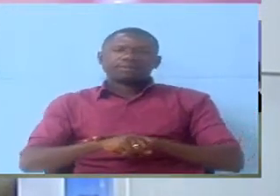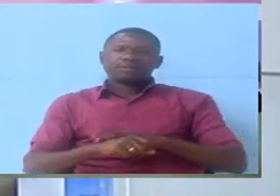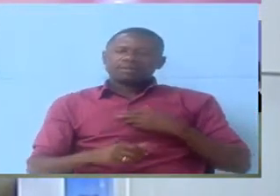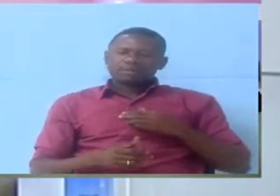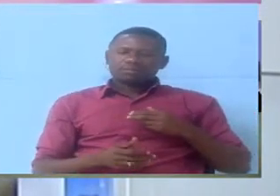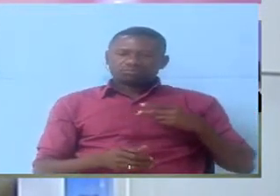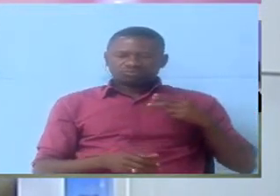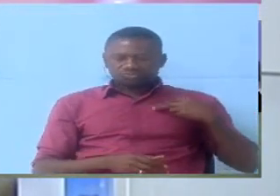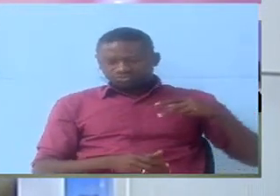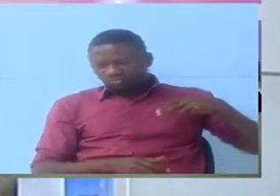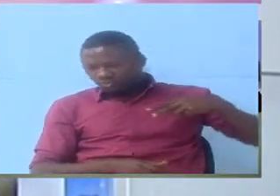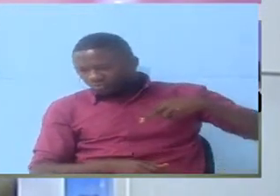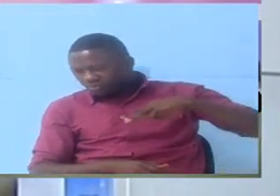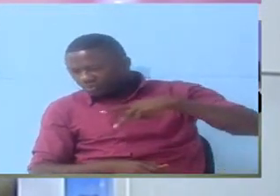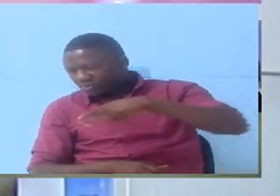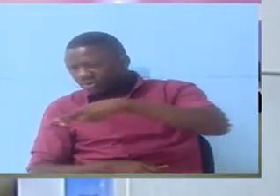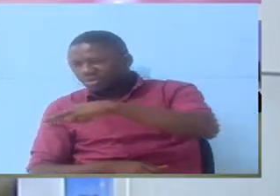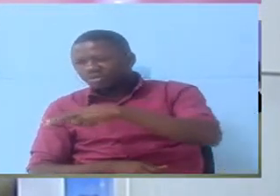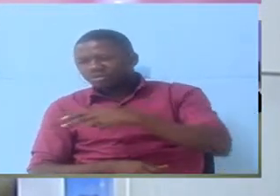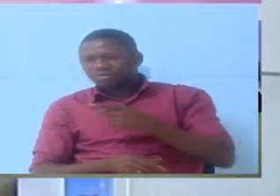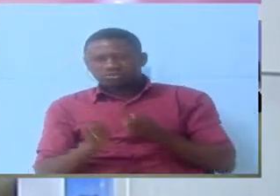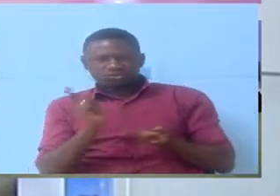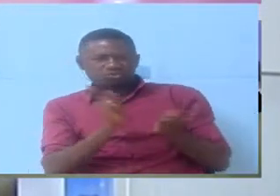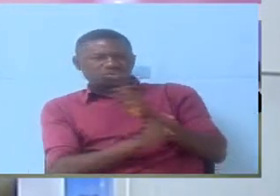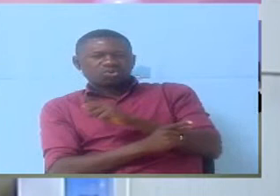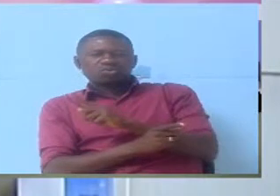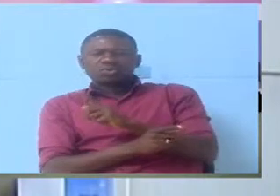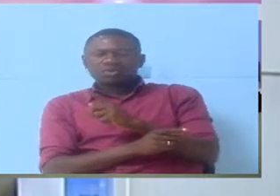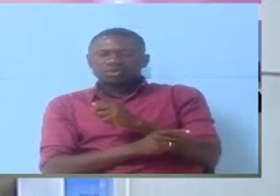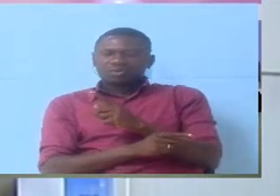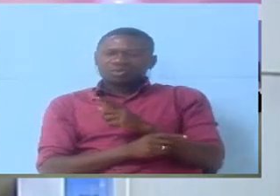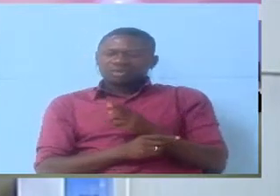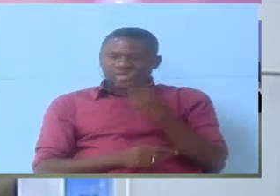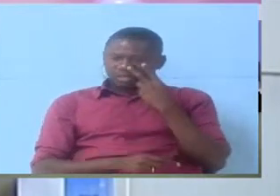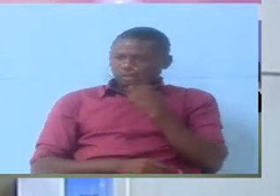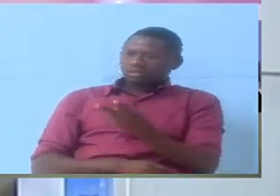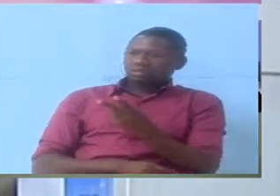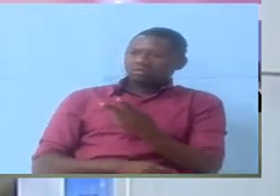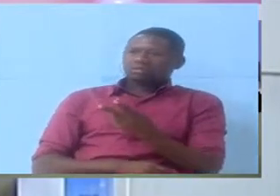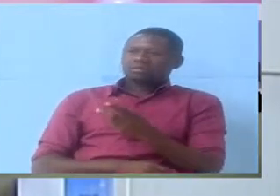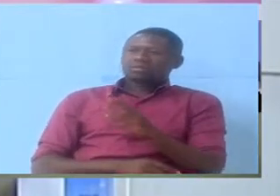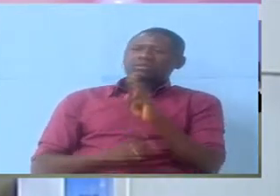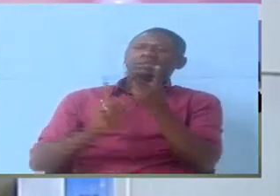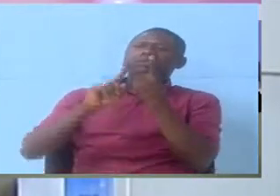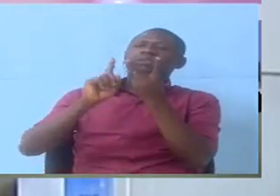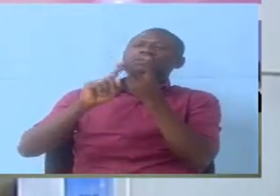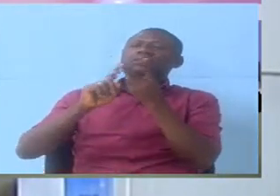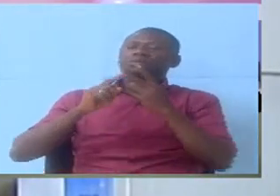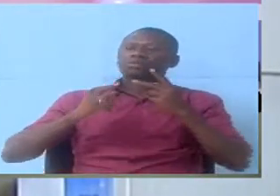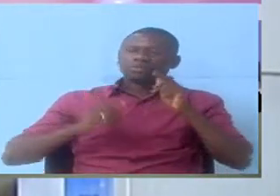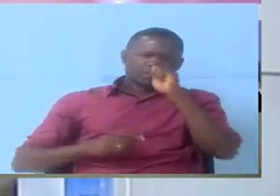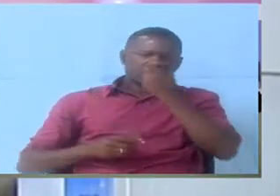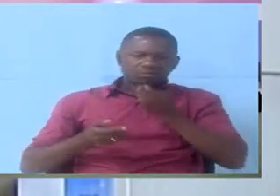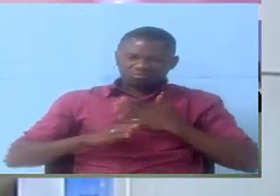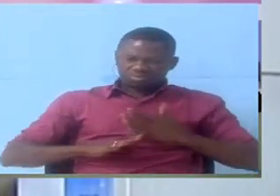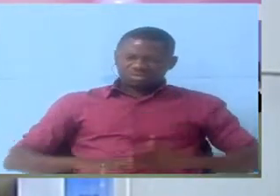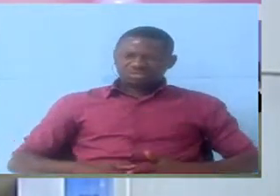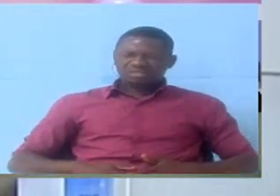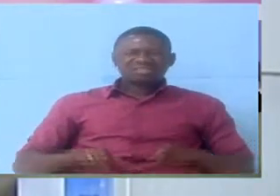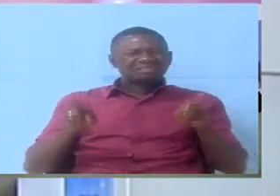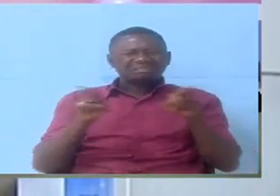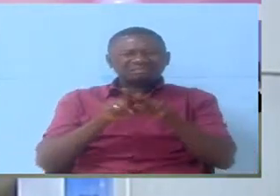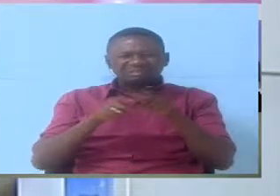down. Ngan bitumutumo le nyele matapur kata nyato domandi. I saw another body. Nga fure do fananje. In similar